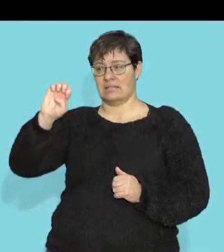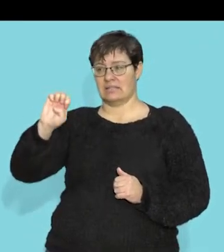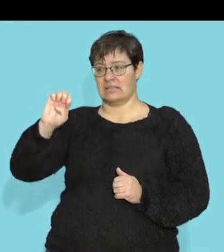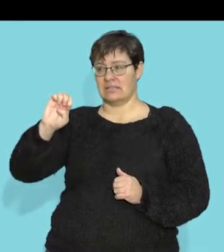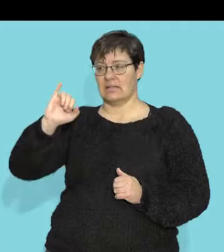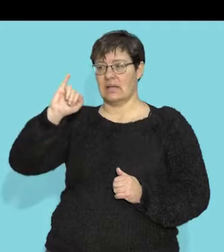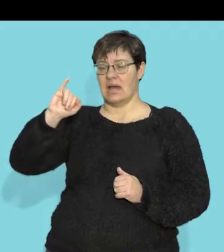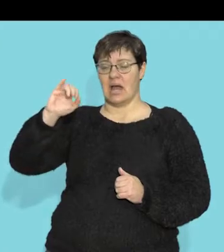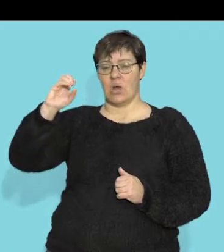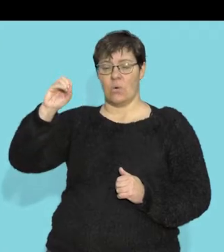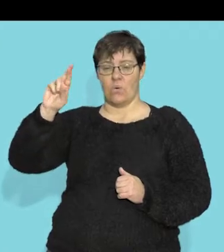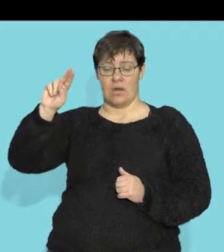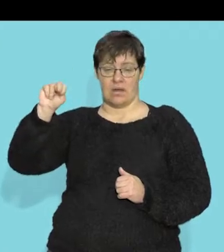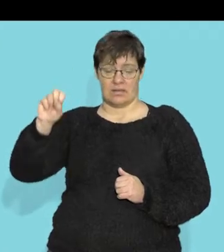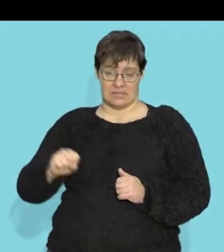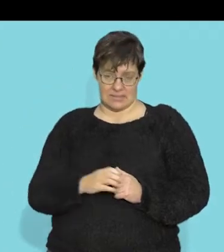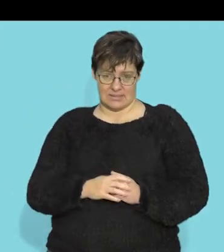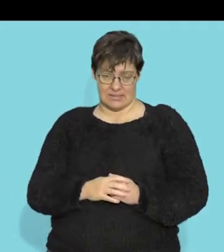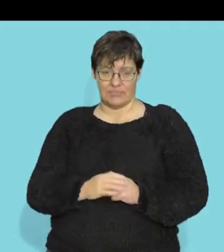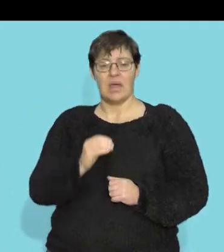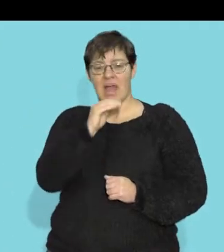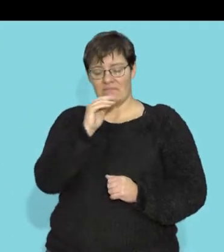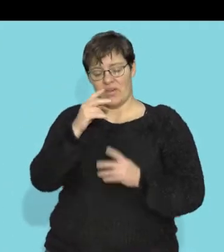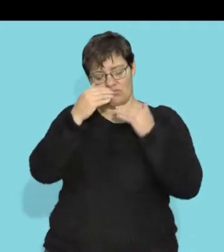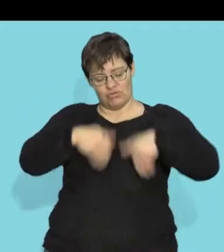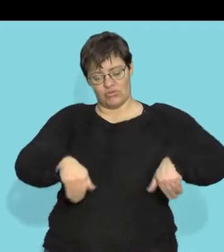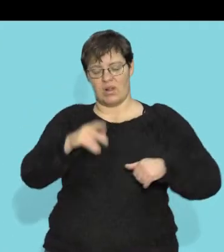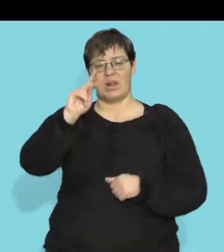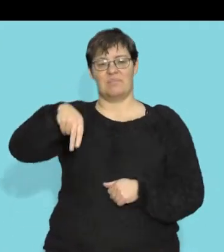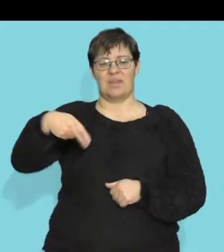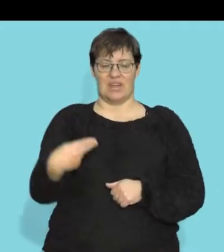ions. It's no longer an acid, it has a neutral